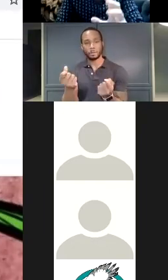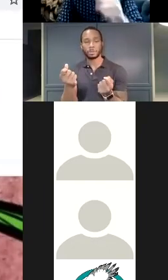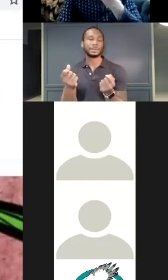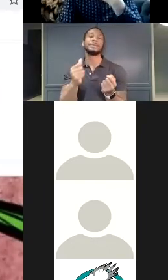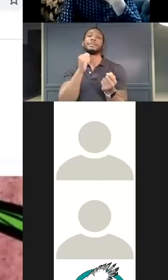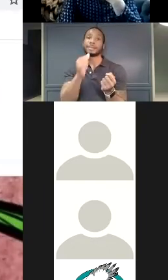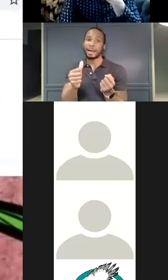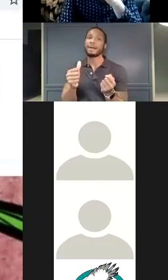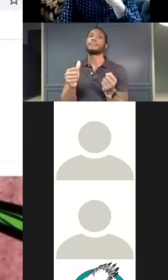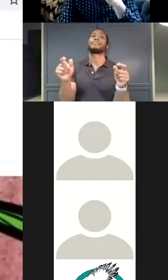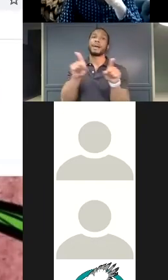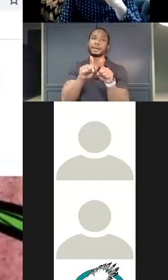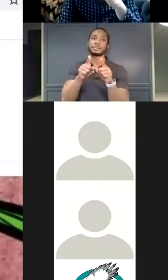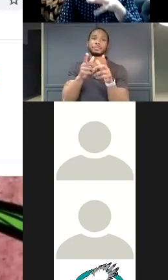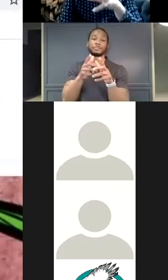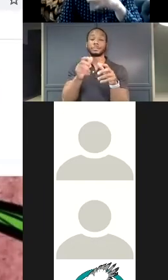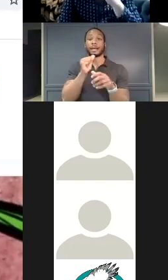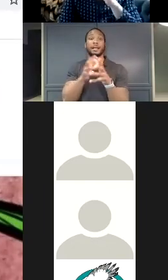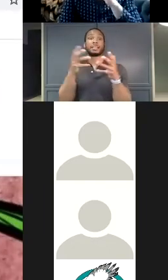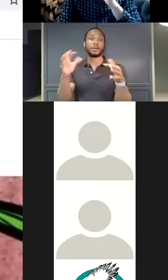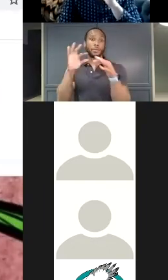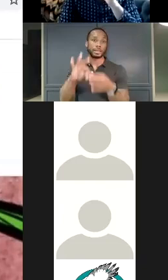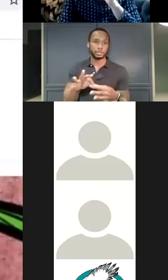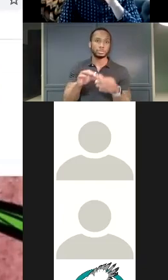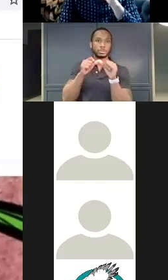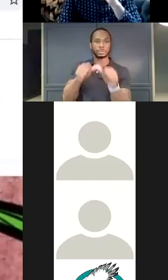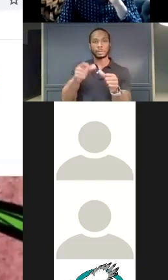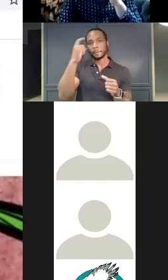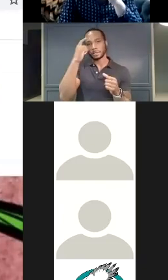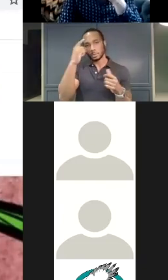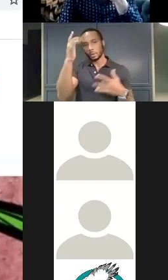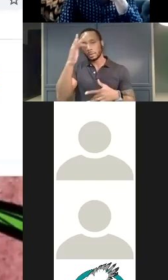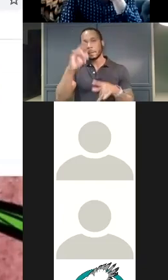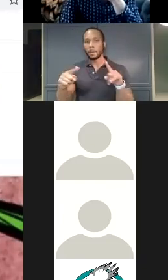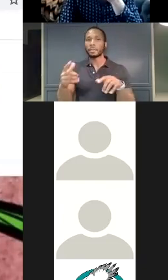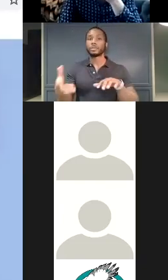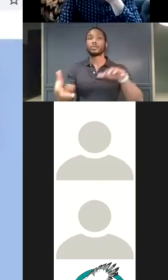on severe and persistent mental illness, although the crisis toolkit does address some of that.